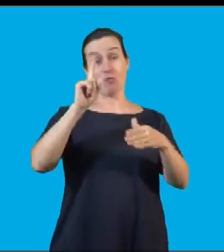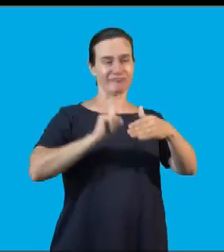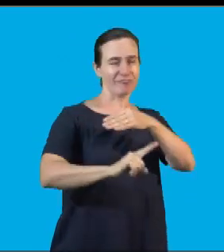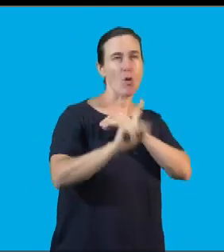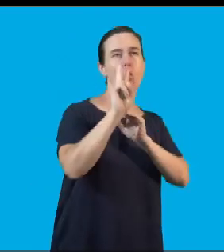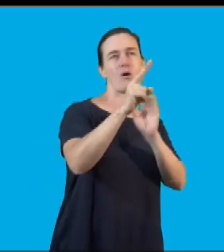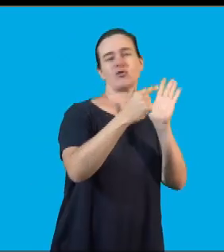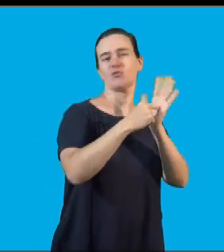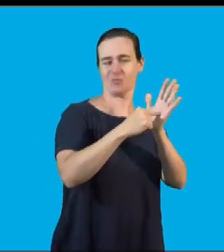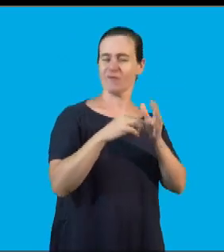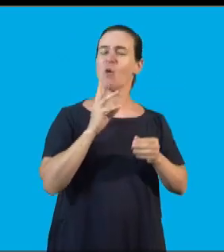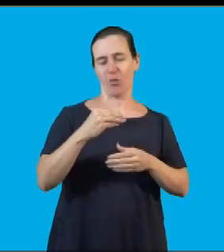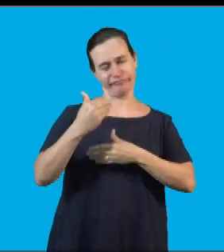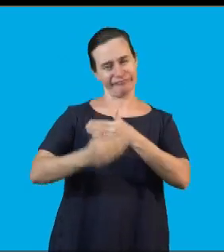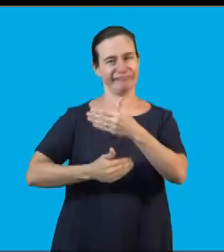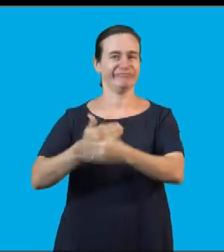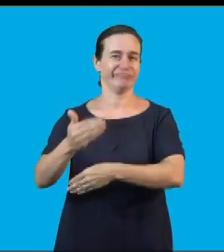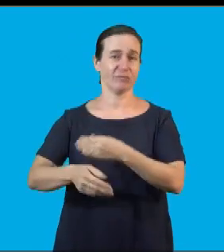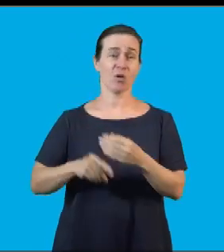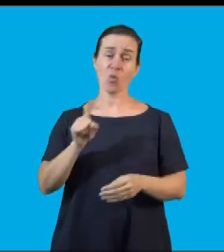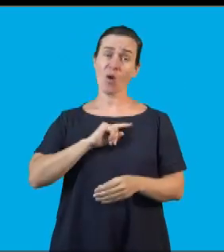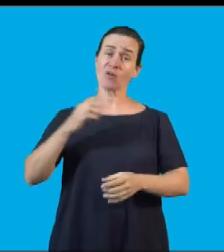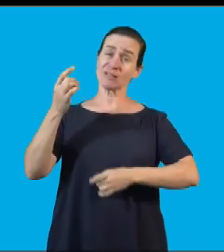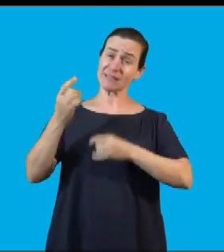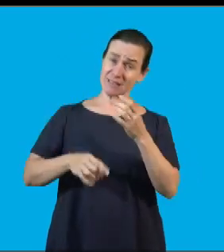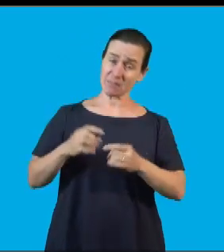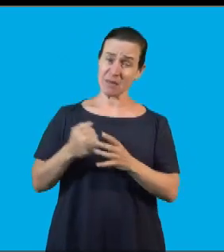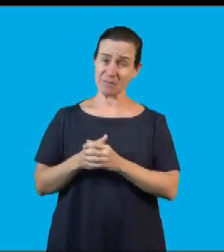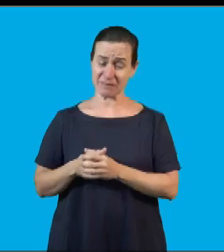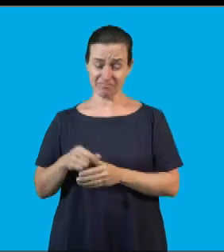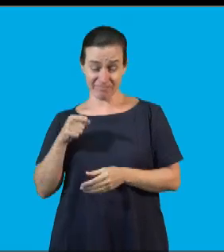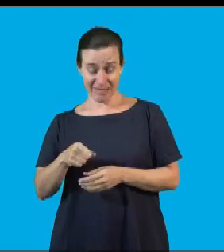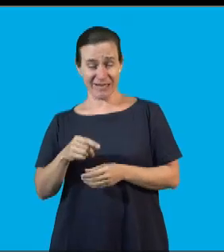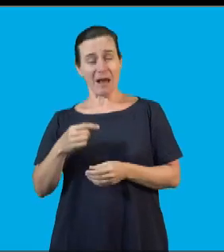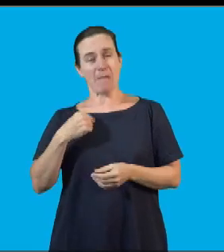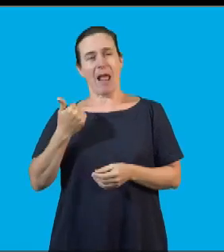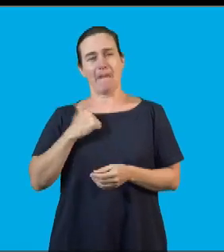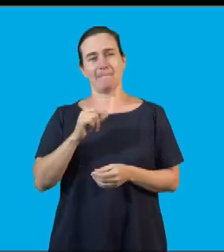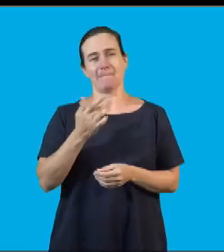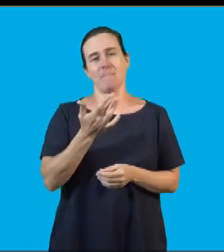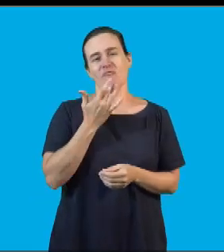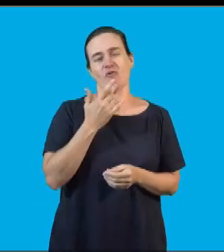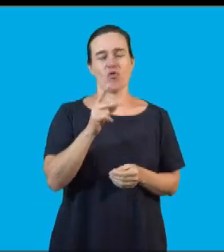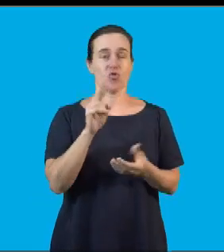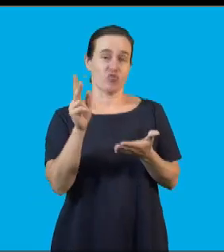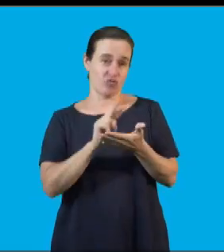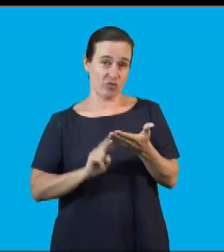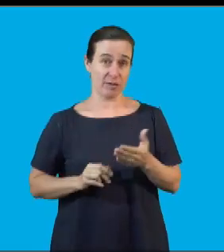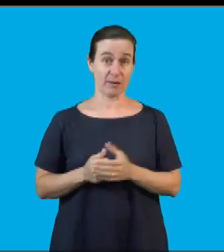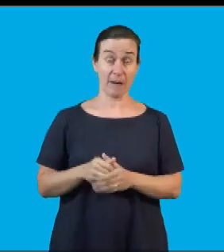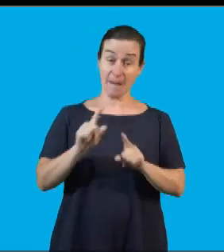pleasure and for romance, but also because there are times when nothing else quite fits the bill. But